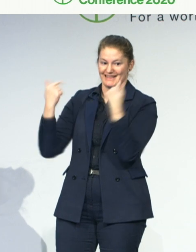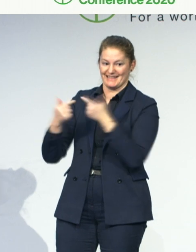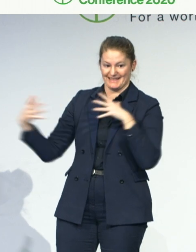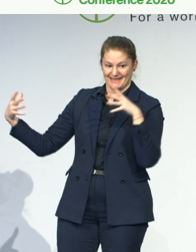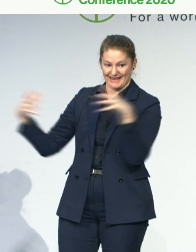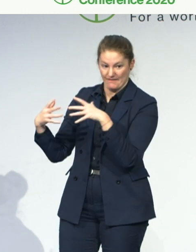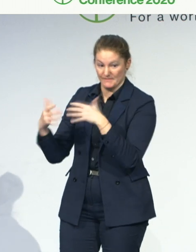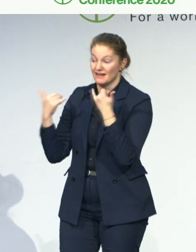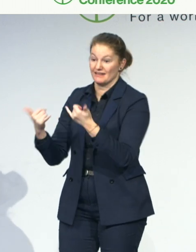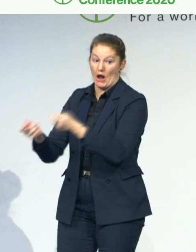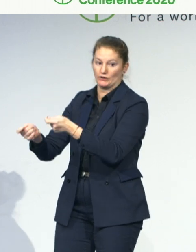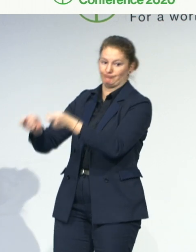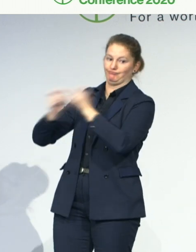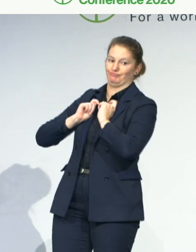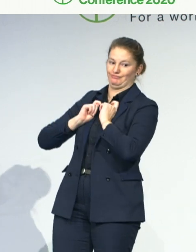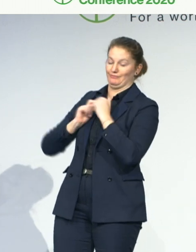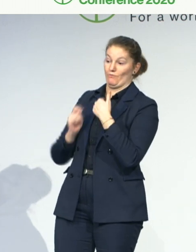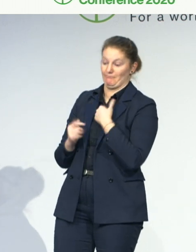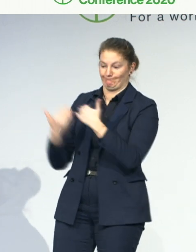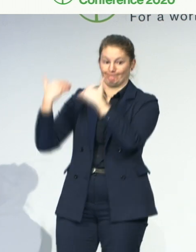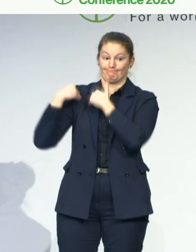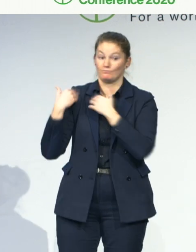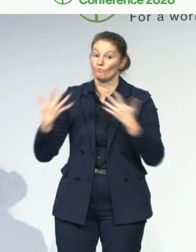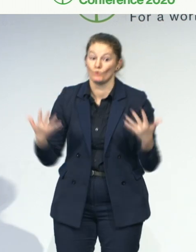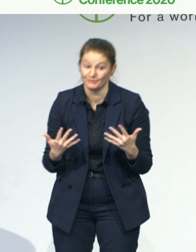do my best to do this.